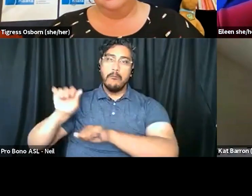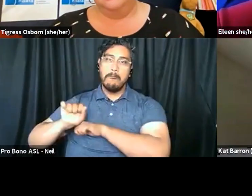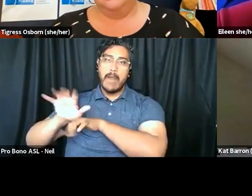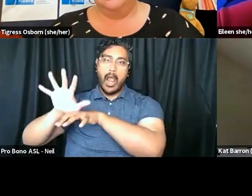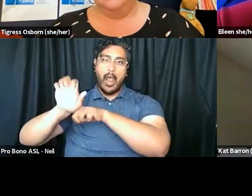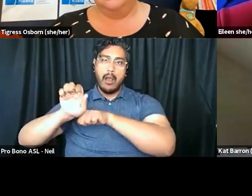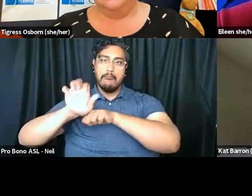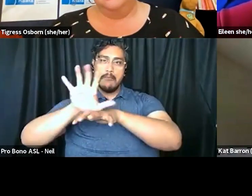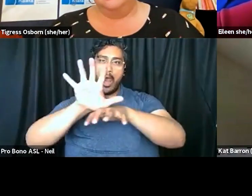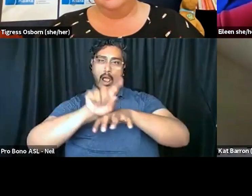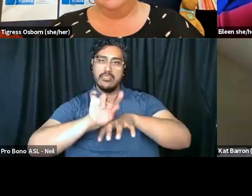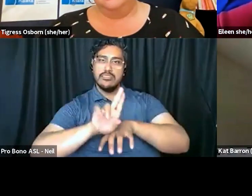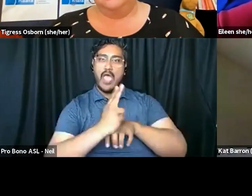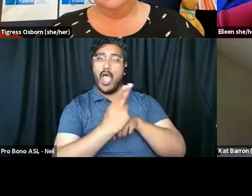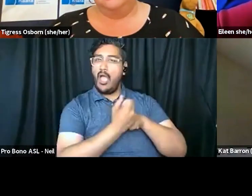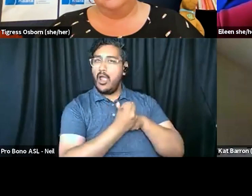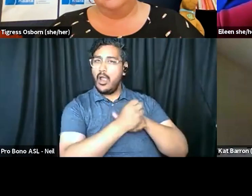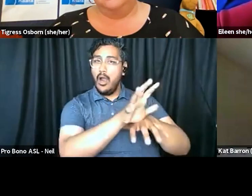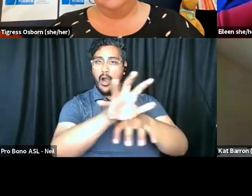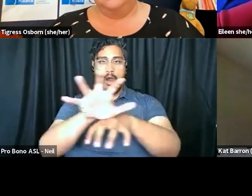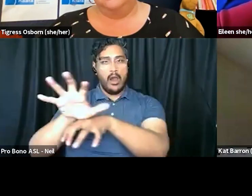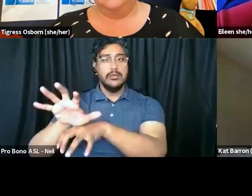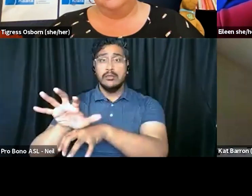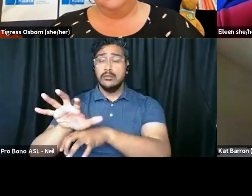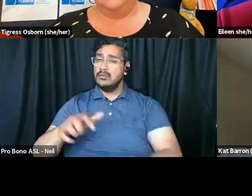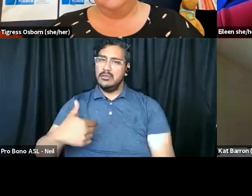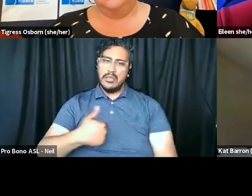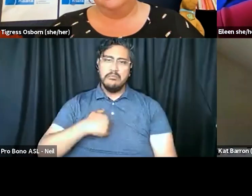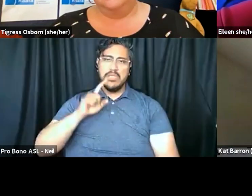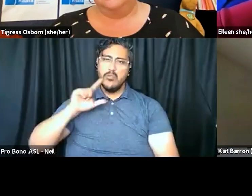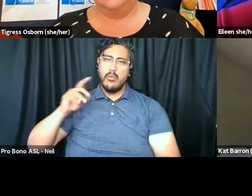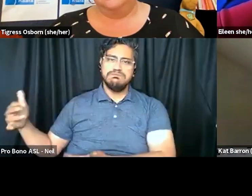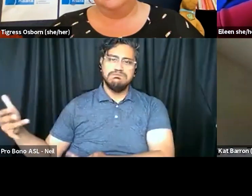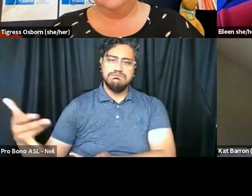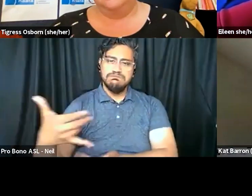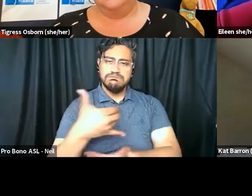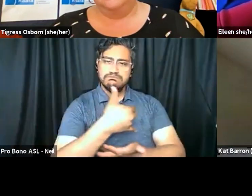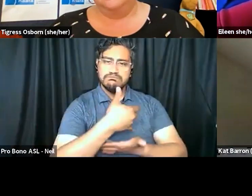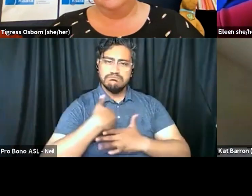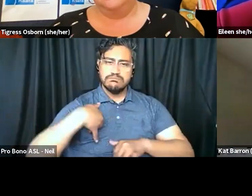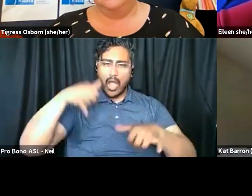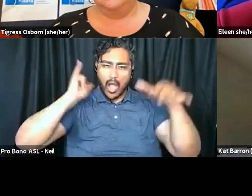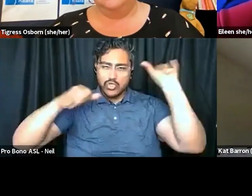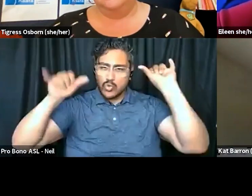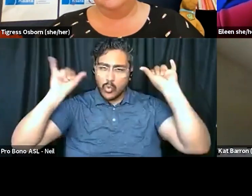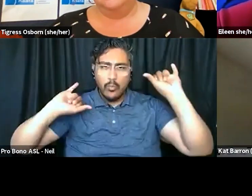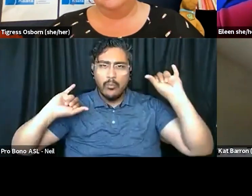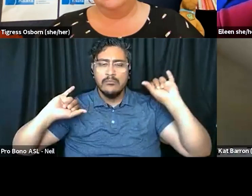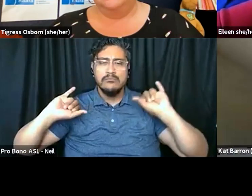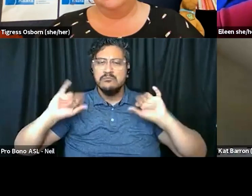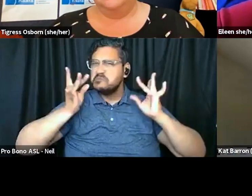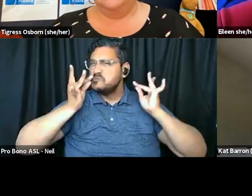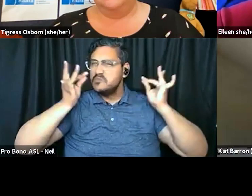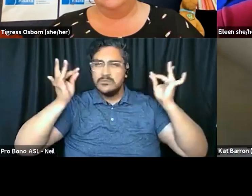thighs. I shall consume herds of antelope, succulent barbecue,